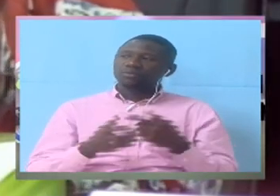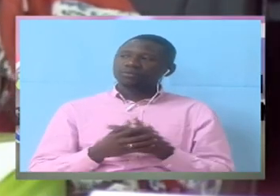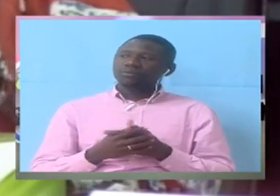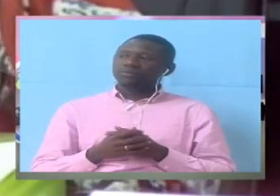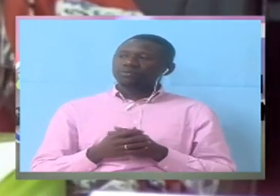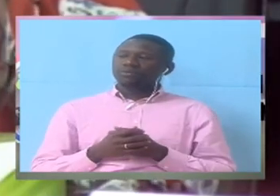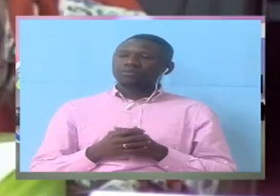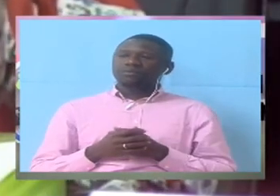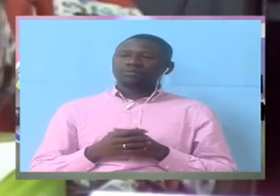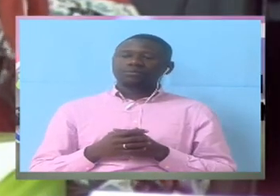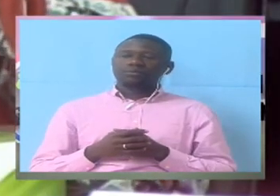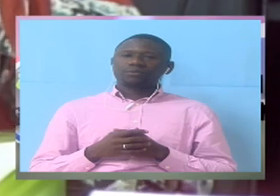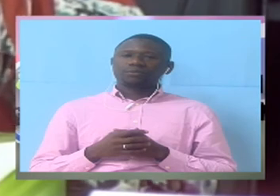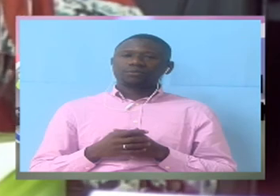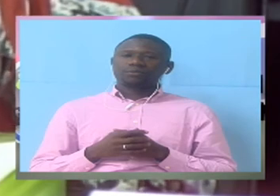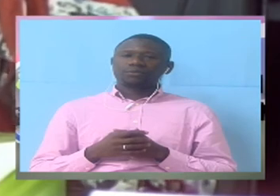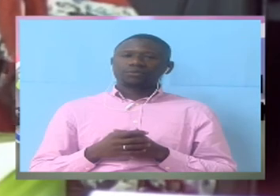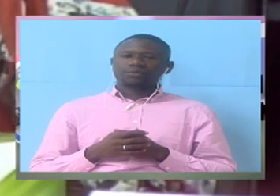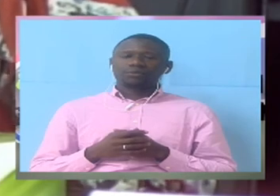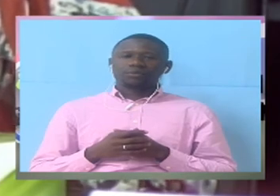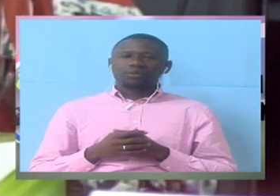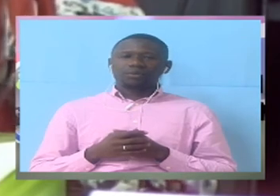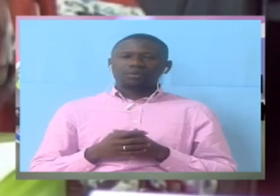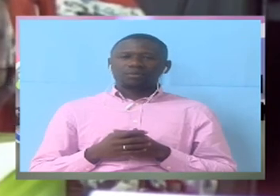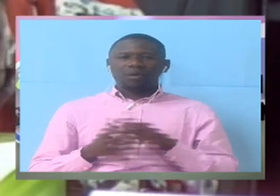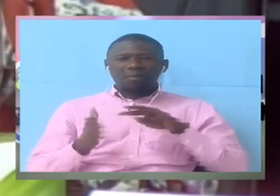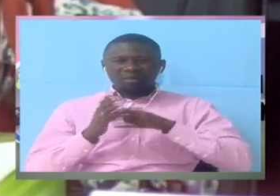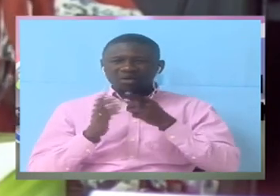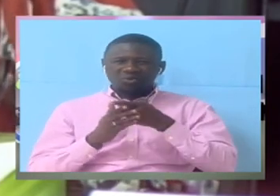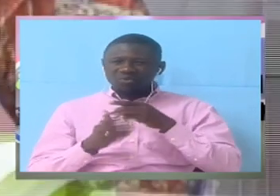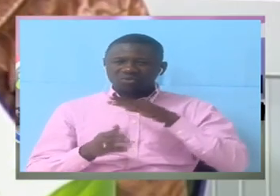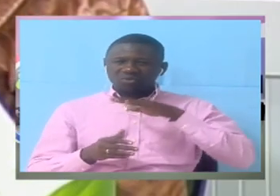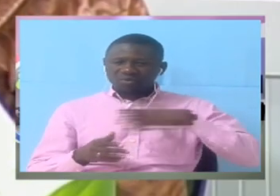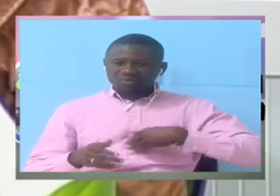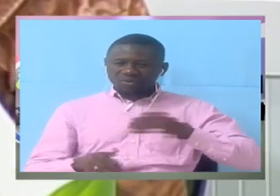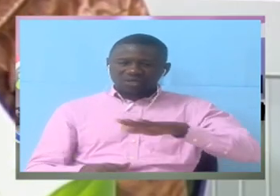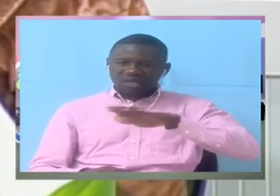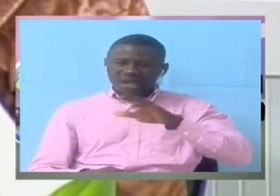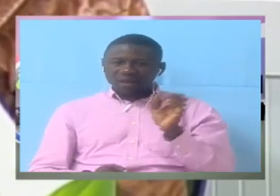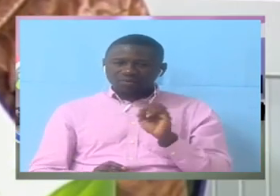So, Akabunta didn't take table. It's looked like you don't have any child.